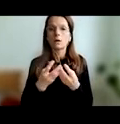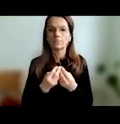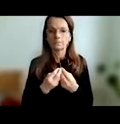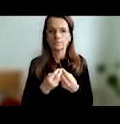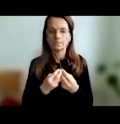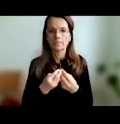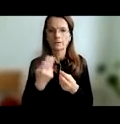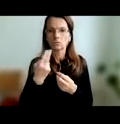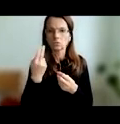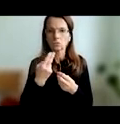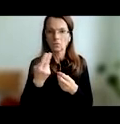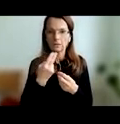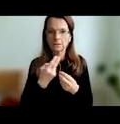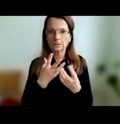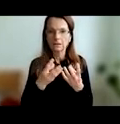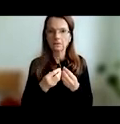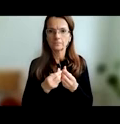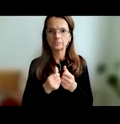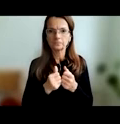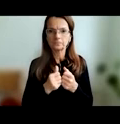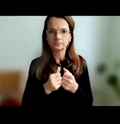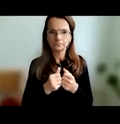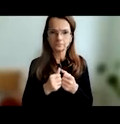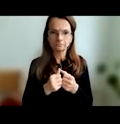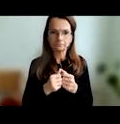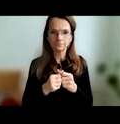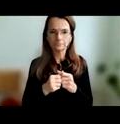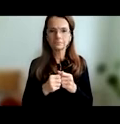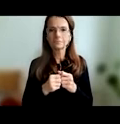contestable labor market.